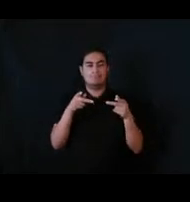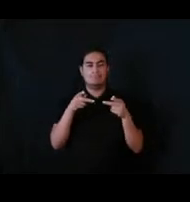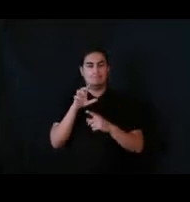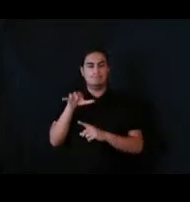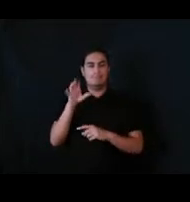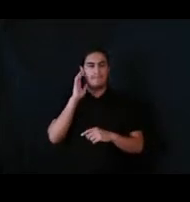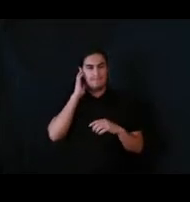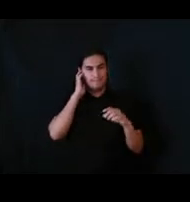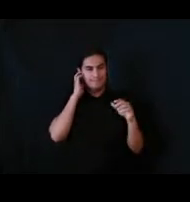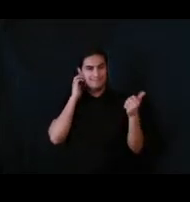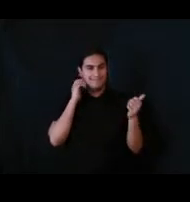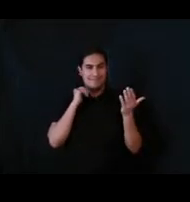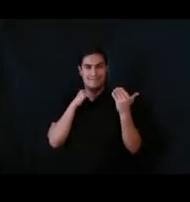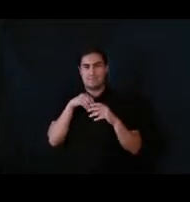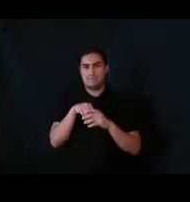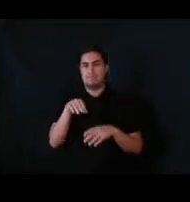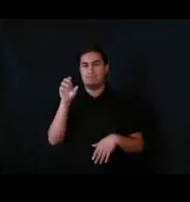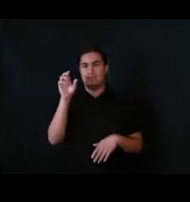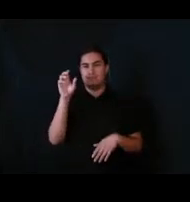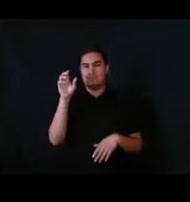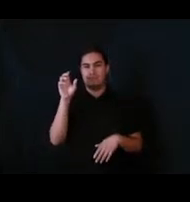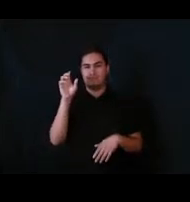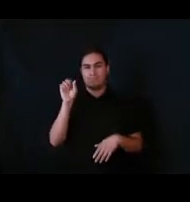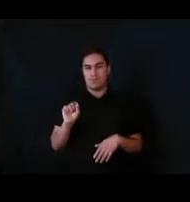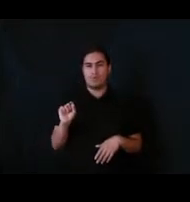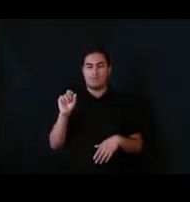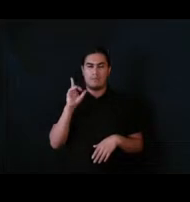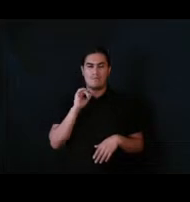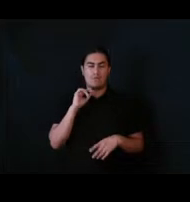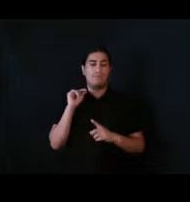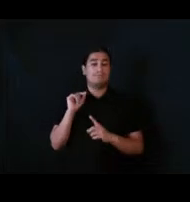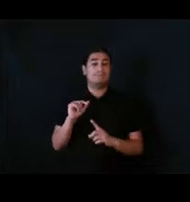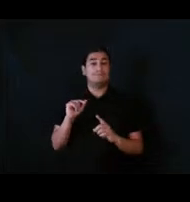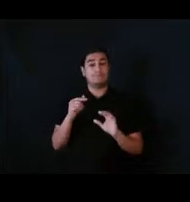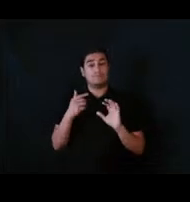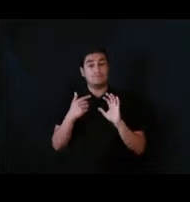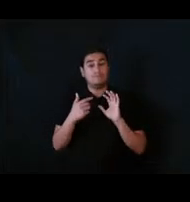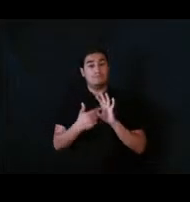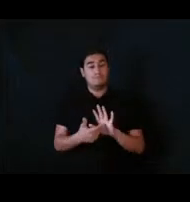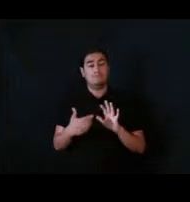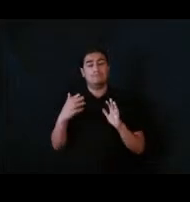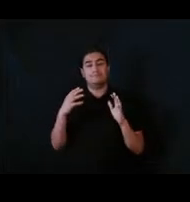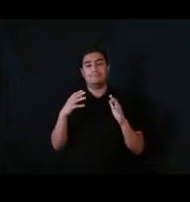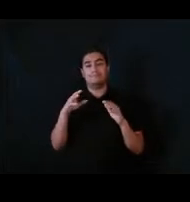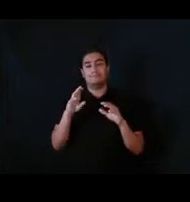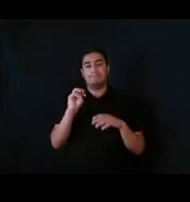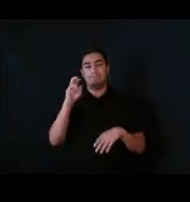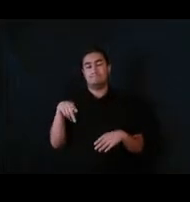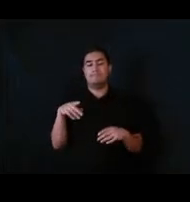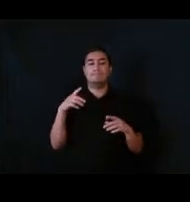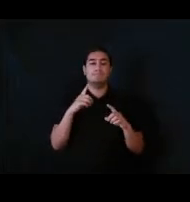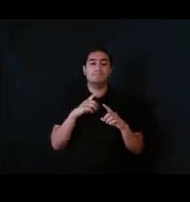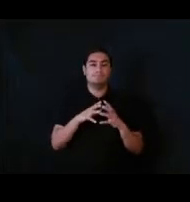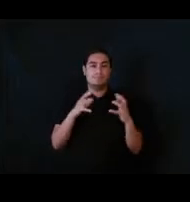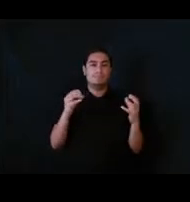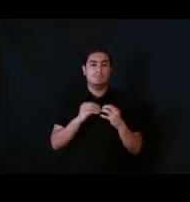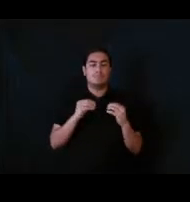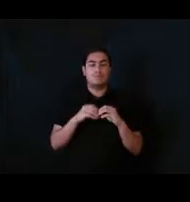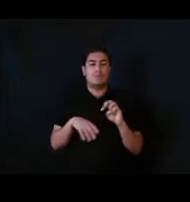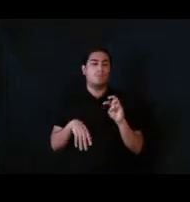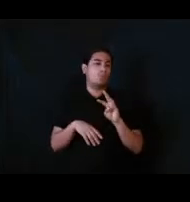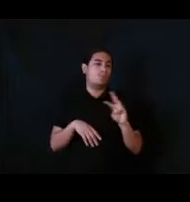40 in southern california as shown in the map there are many stations in the urban western end and very